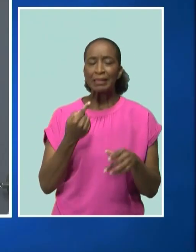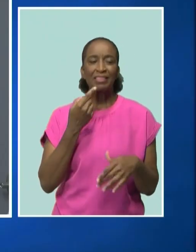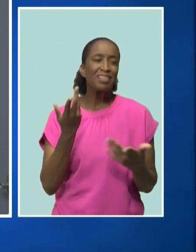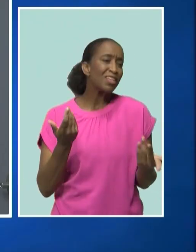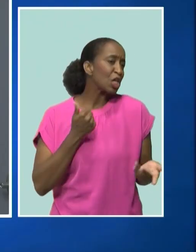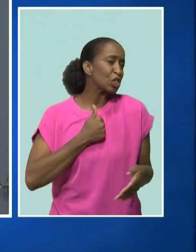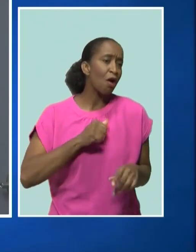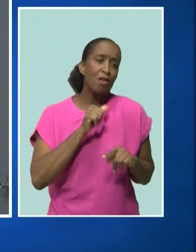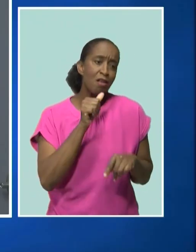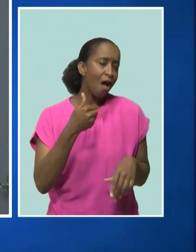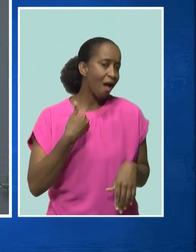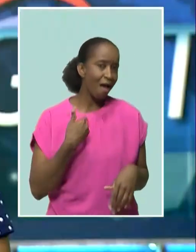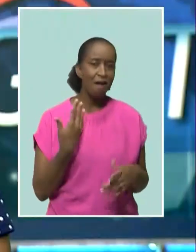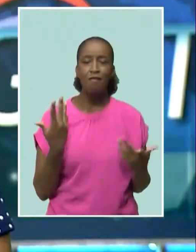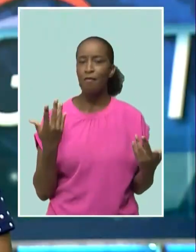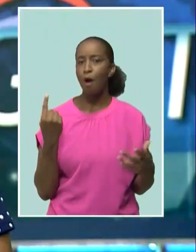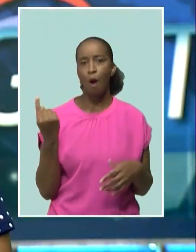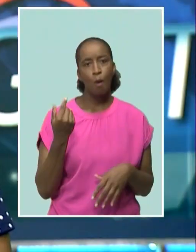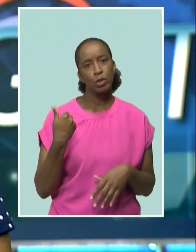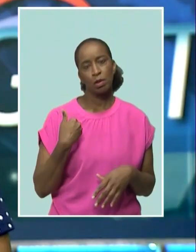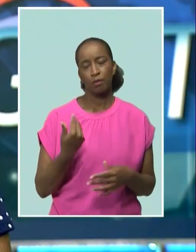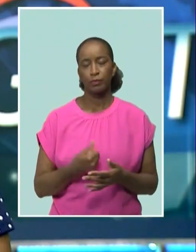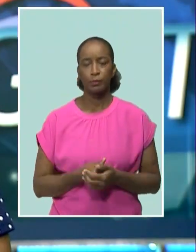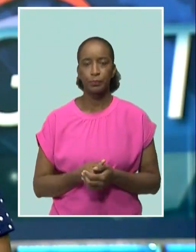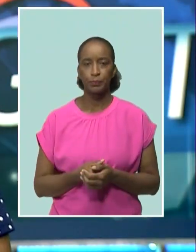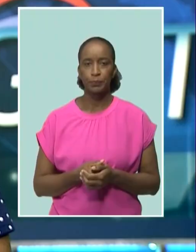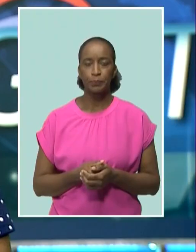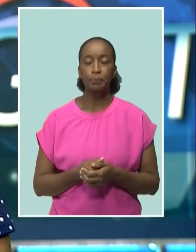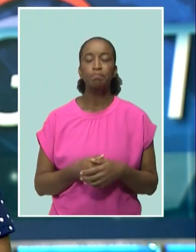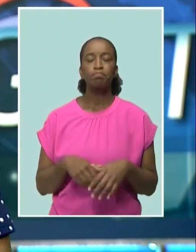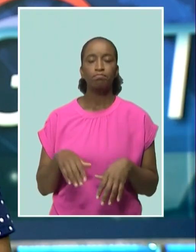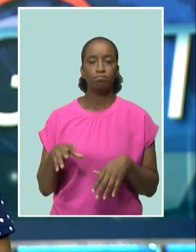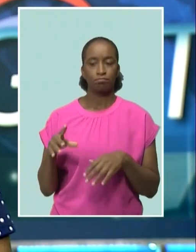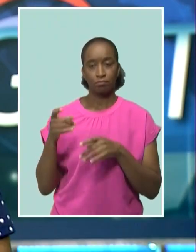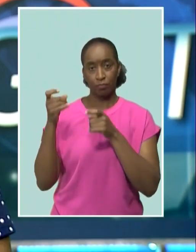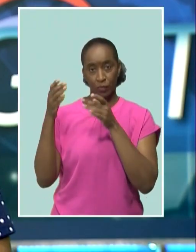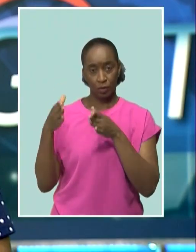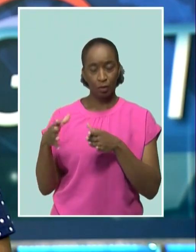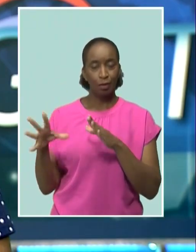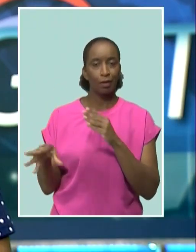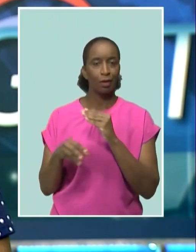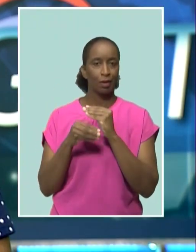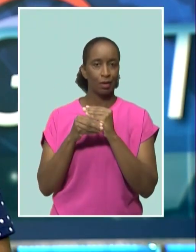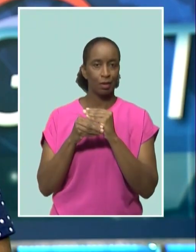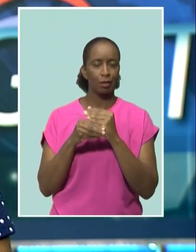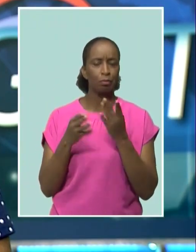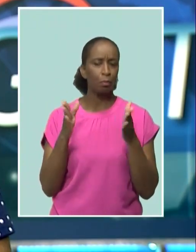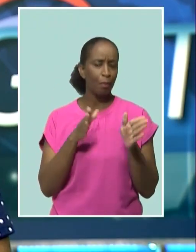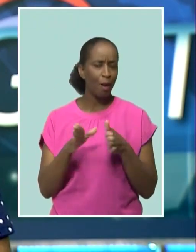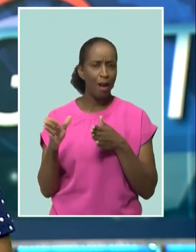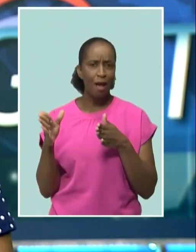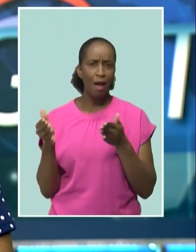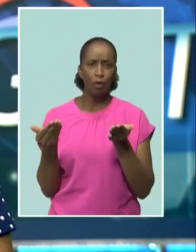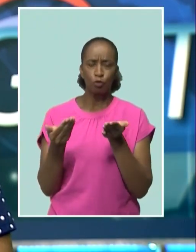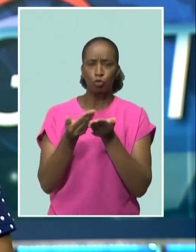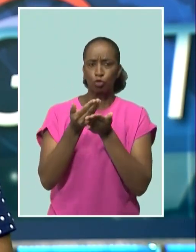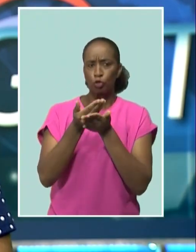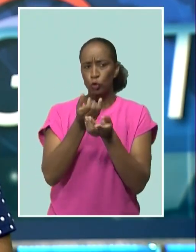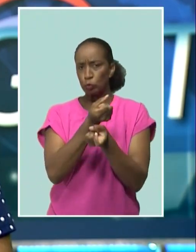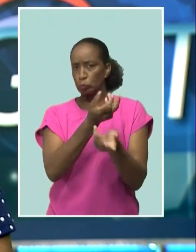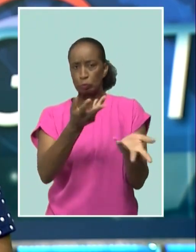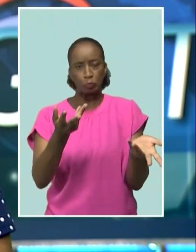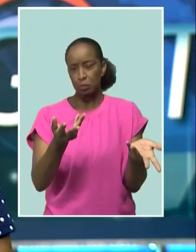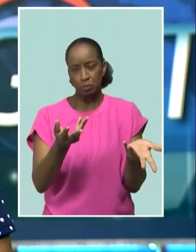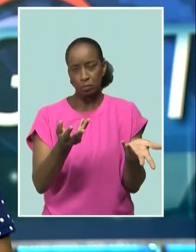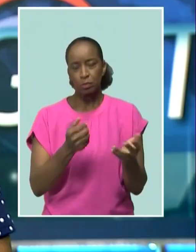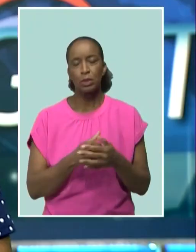having the product all the time. Additionally, Mr. Halut says there is no scope for new products at this moment, and as soon as